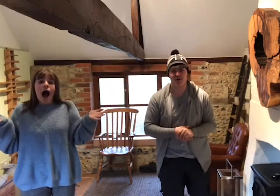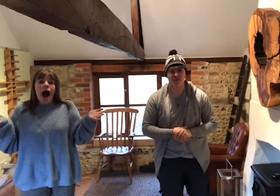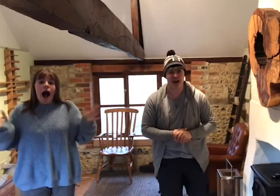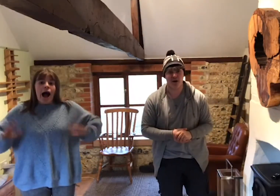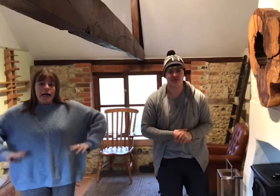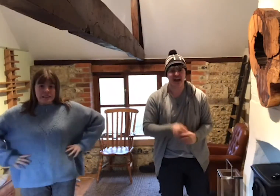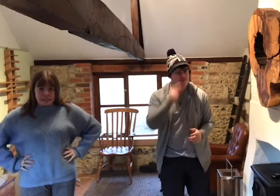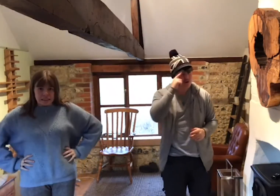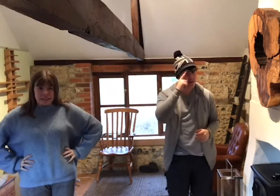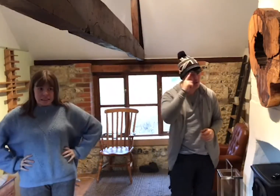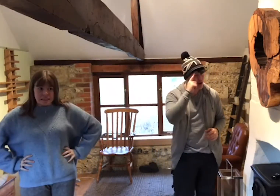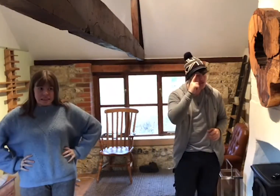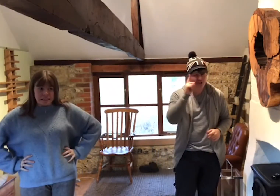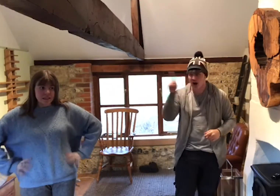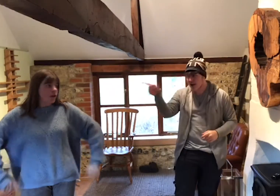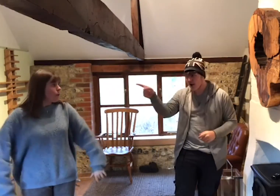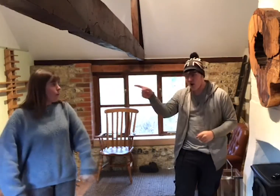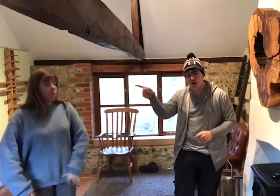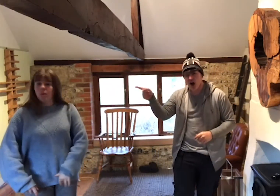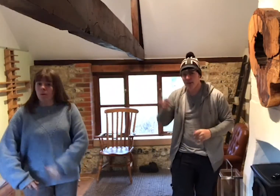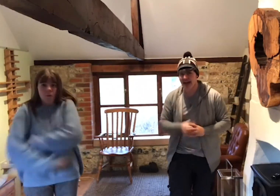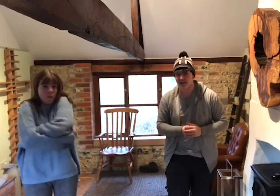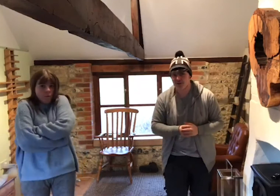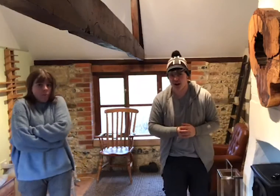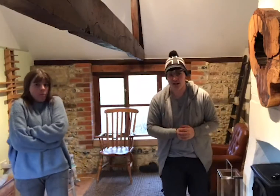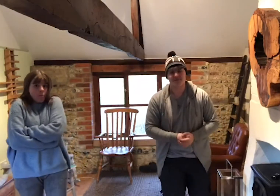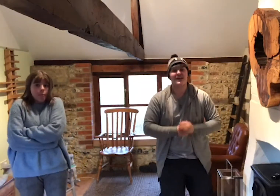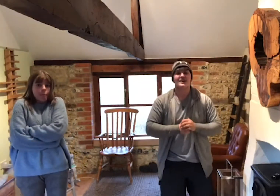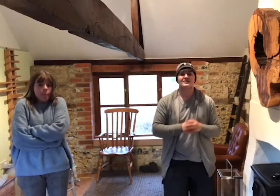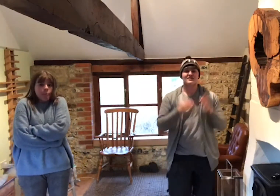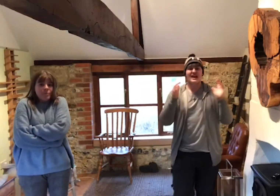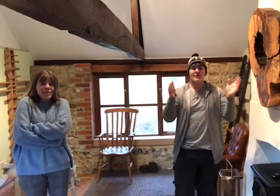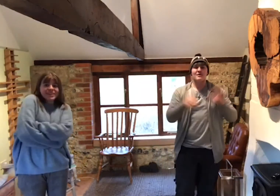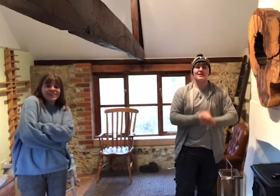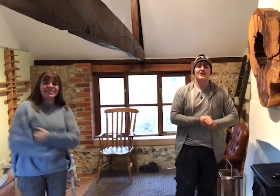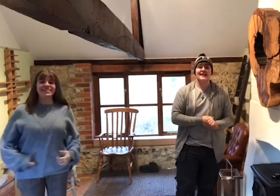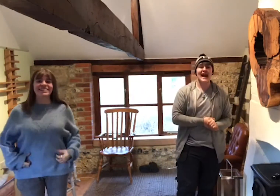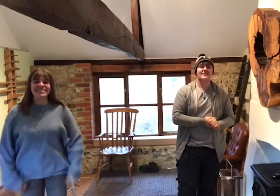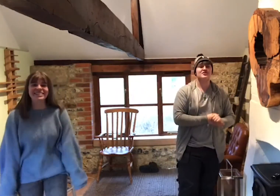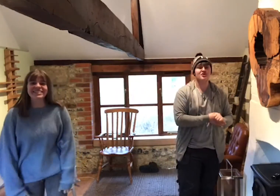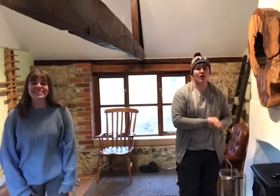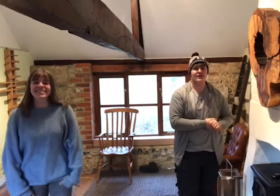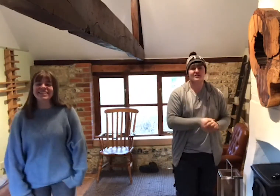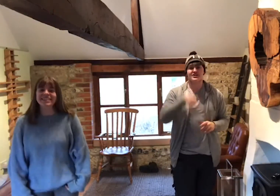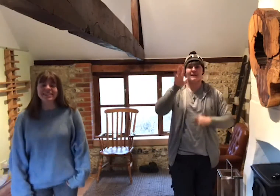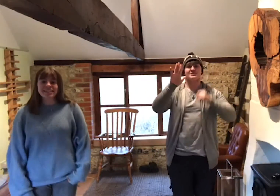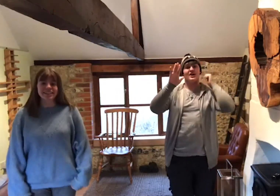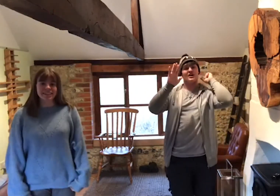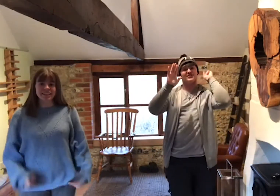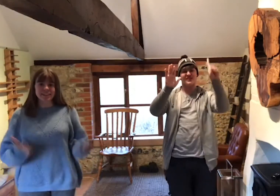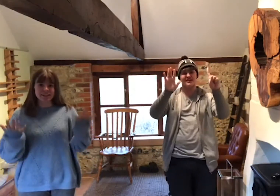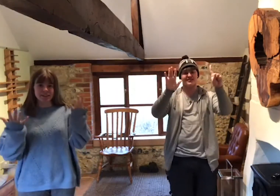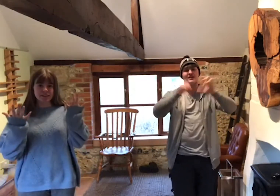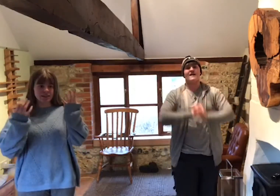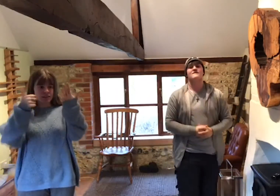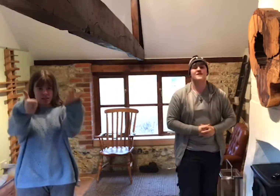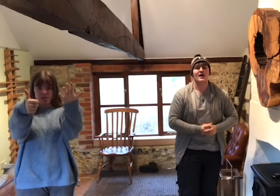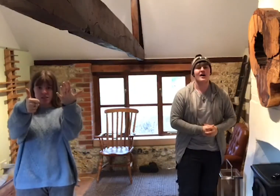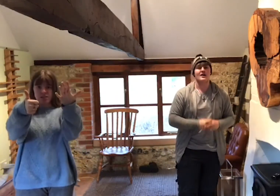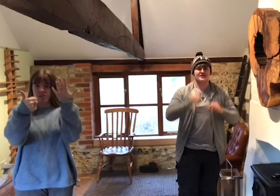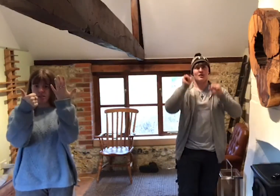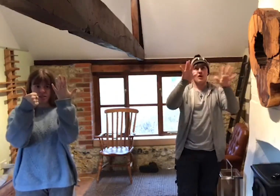been allowed off now. So everyone keep a close eye on her behaviour. So today we're going to be looking at John chapter